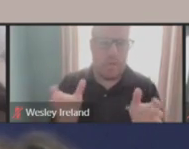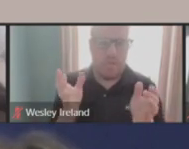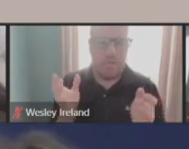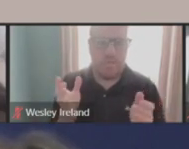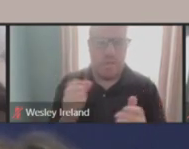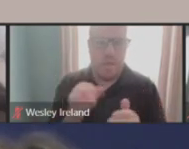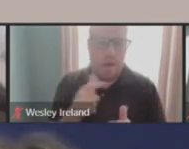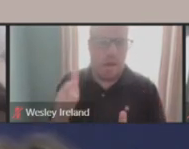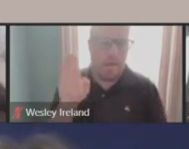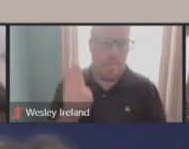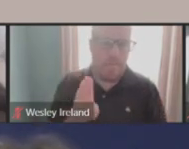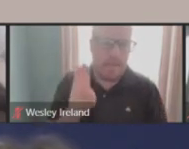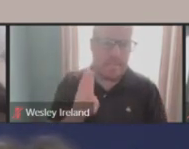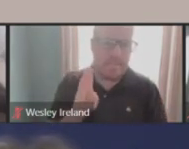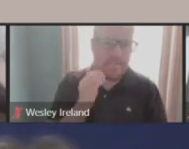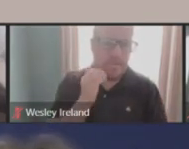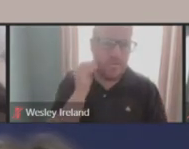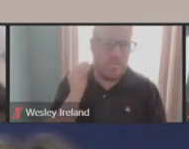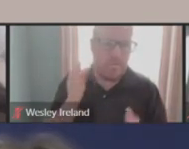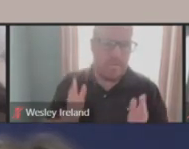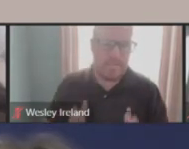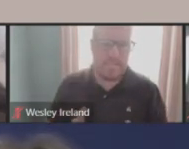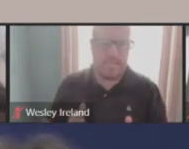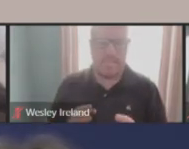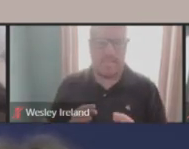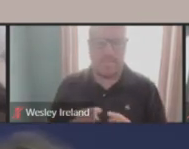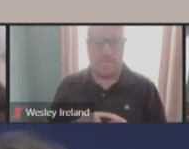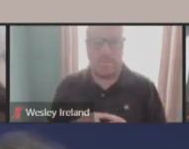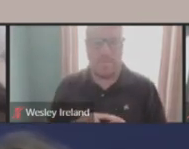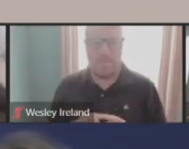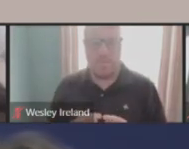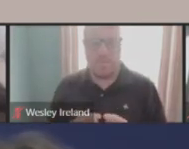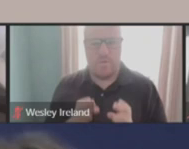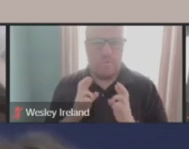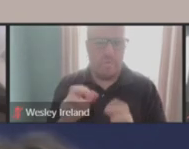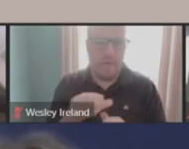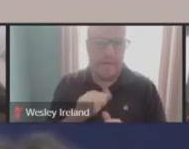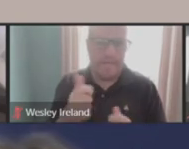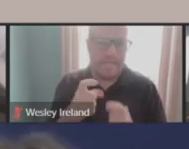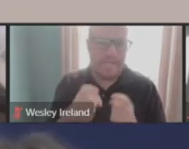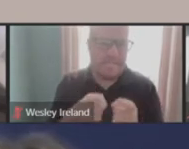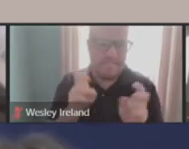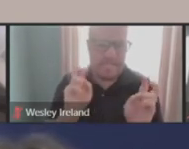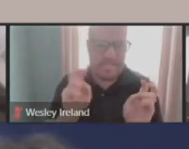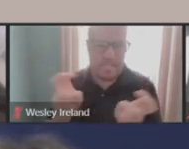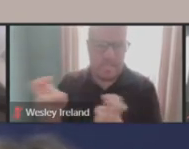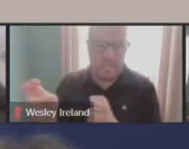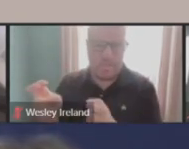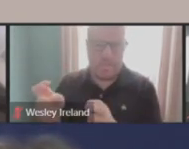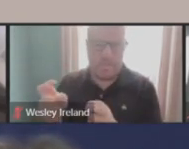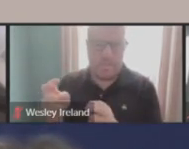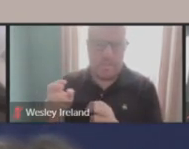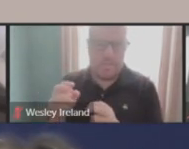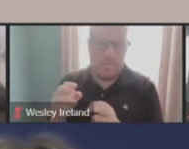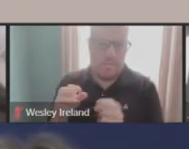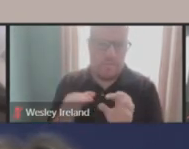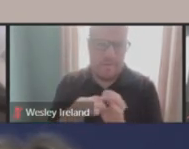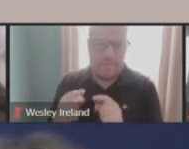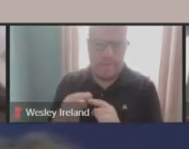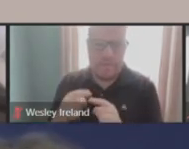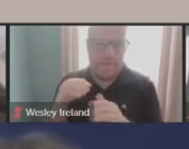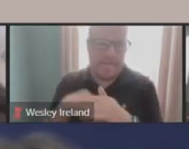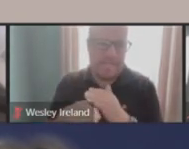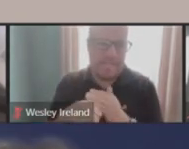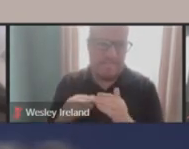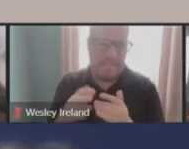We do still encourage people to report, any Boston residents to please report any specific issues relating